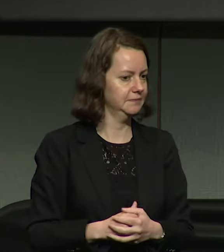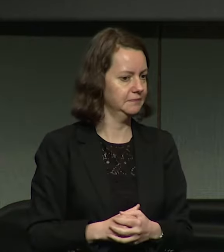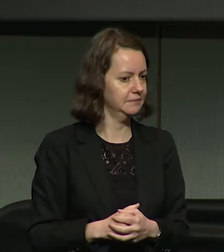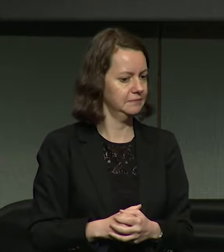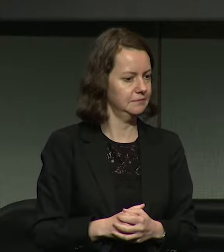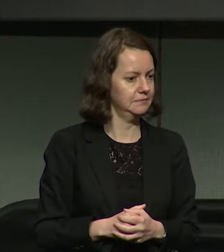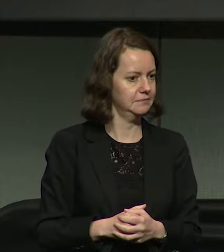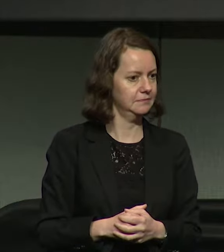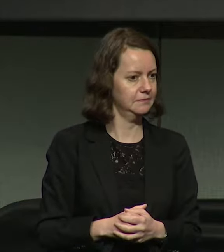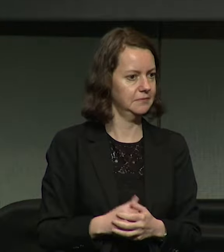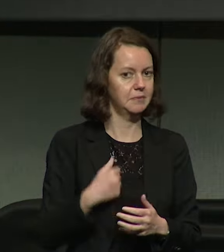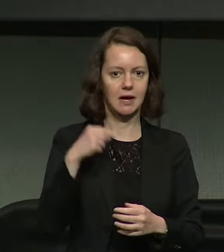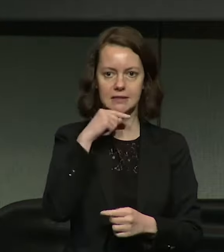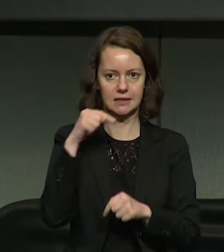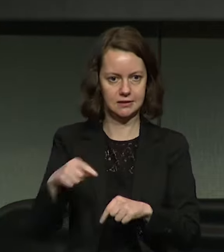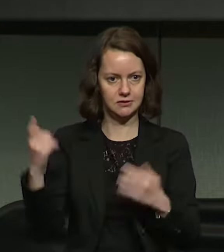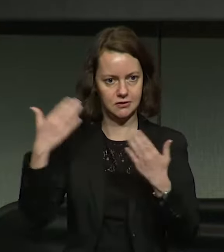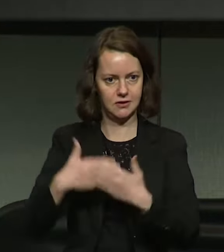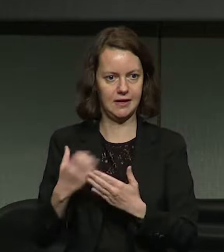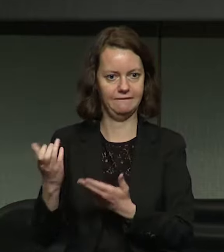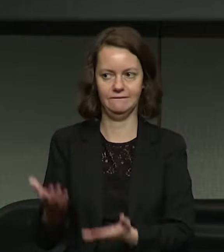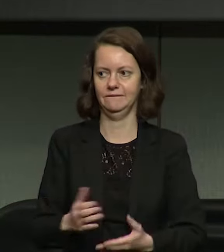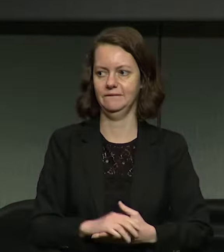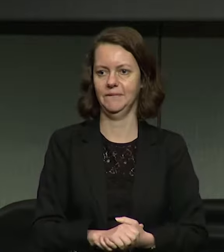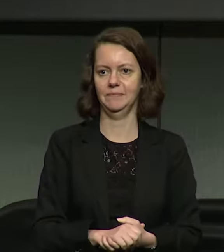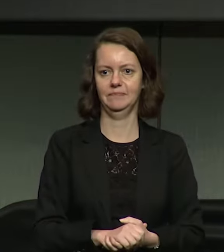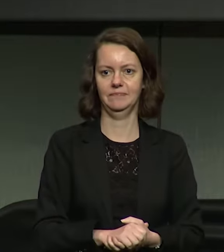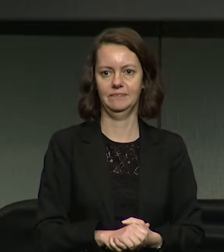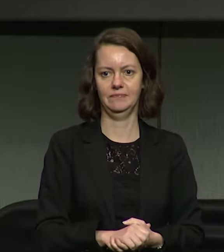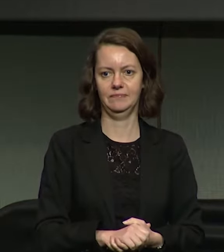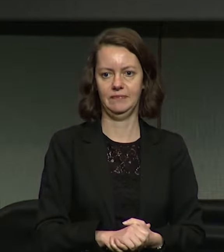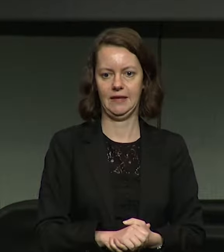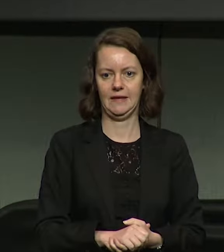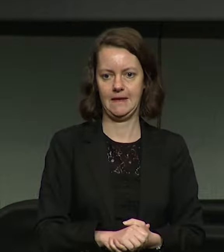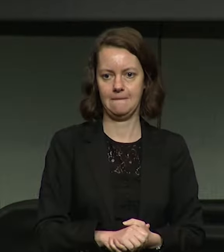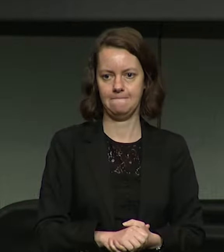But also in part because my son's here tonight. And